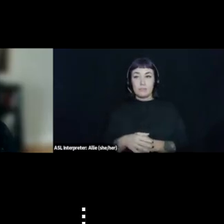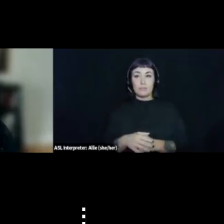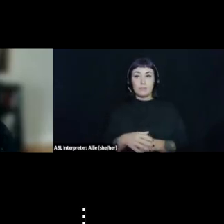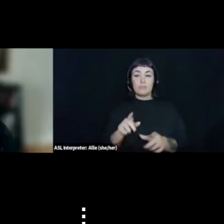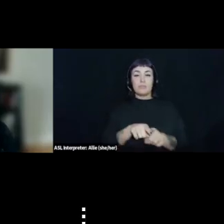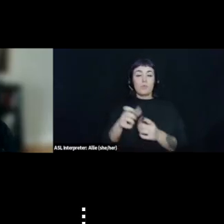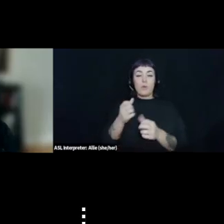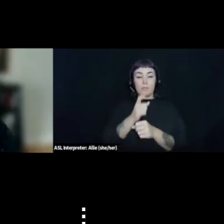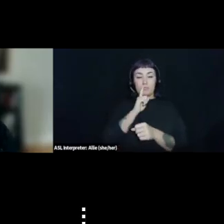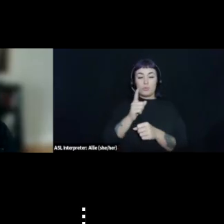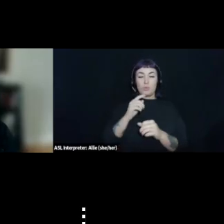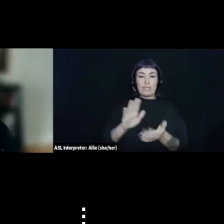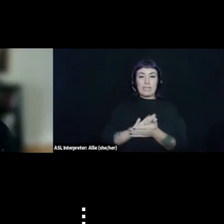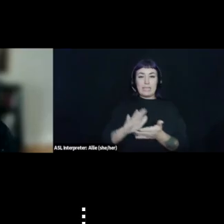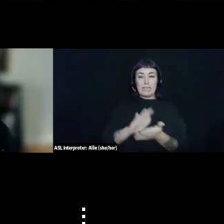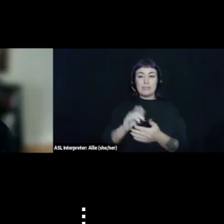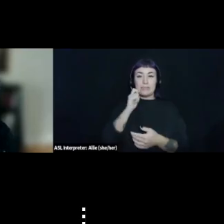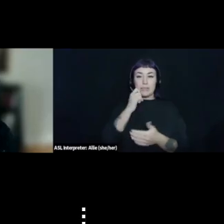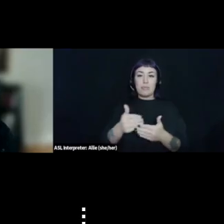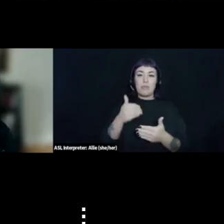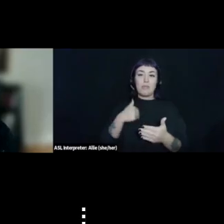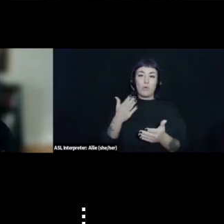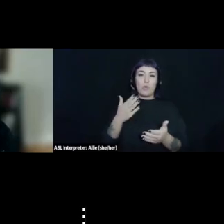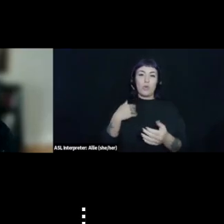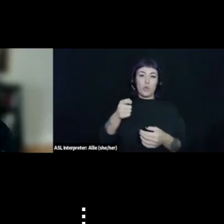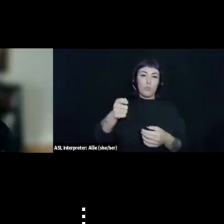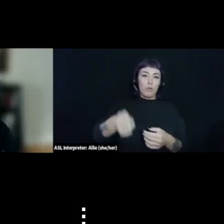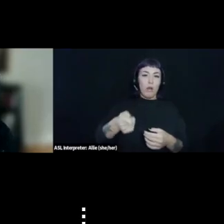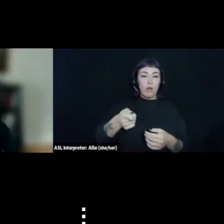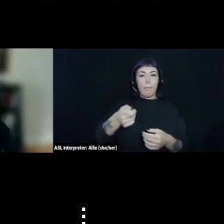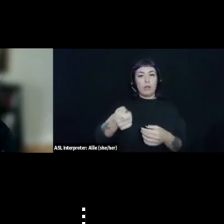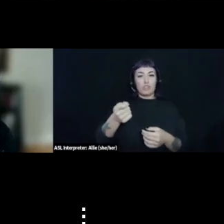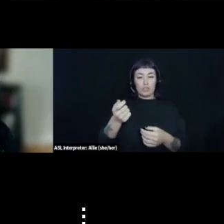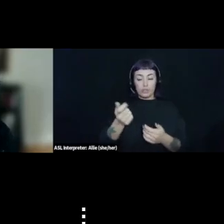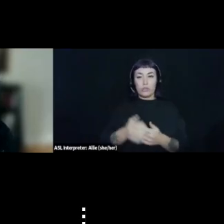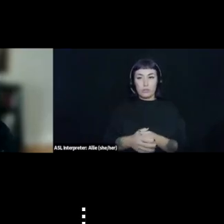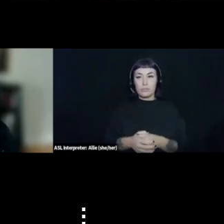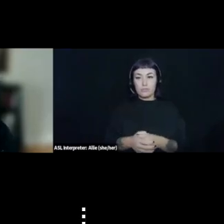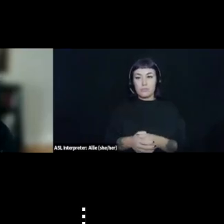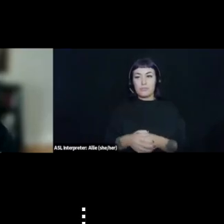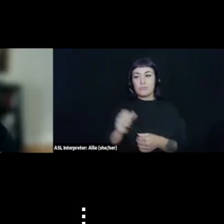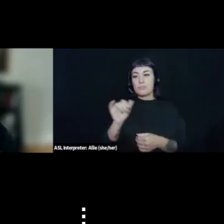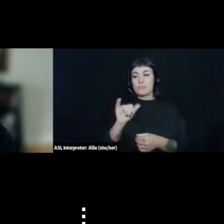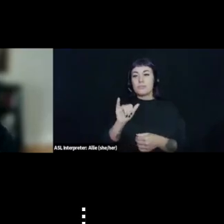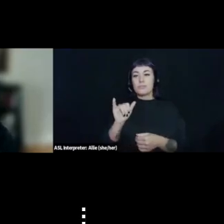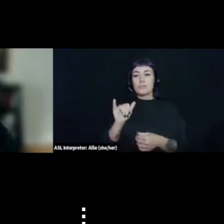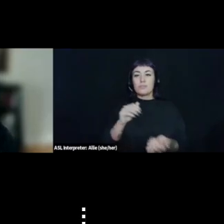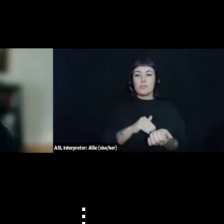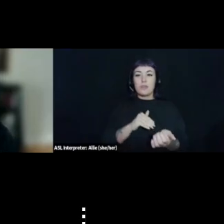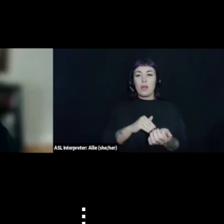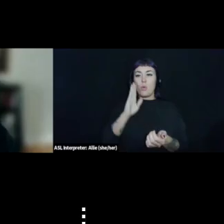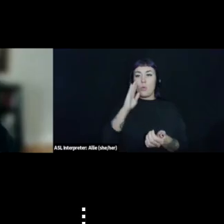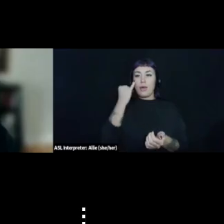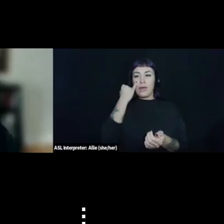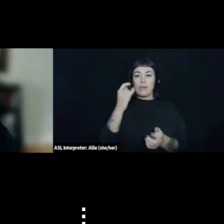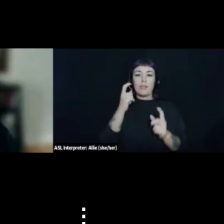We also want to make sure that we clean the skin before cutting or puncturing it. So like a doctor would if they're